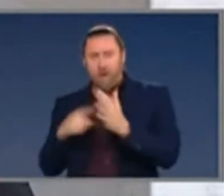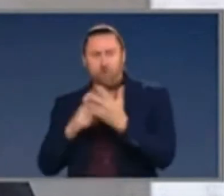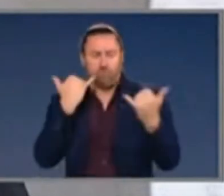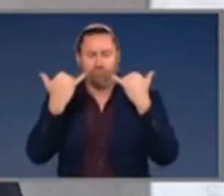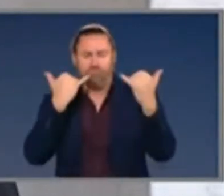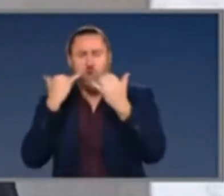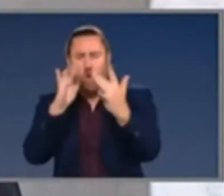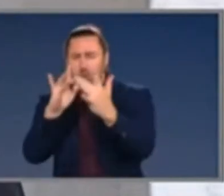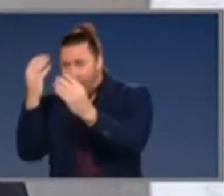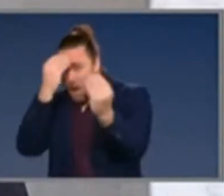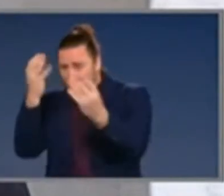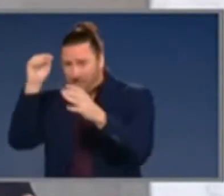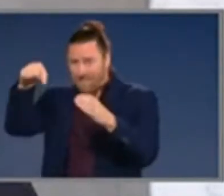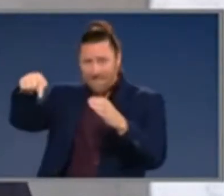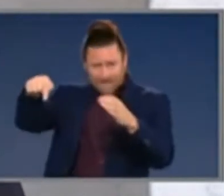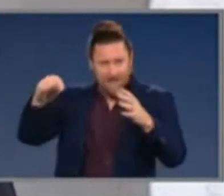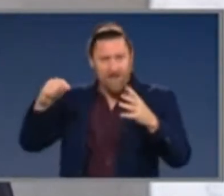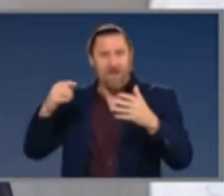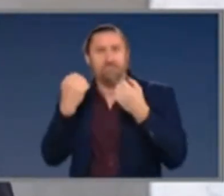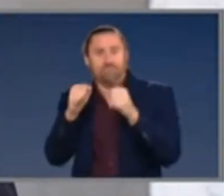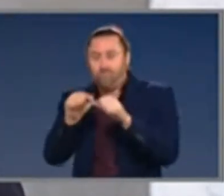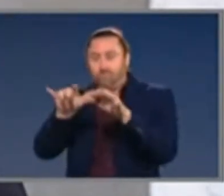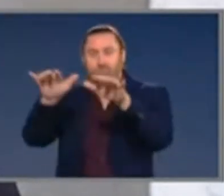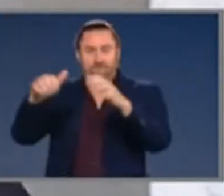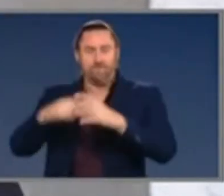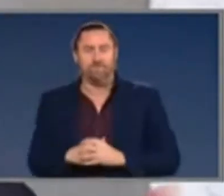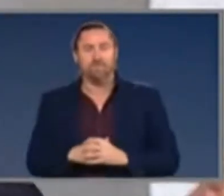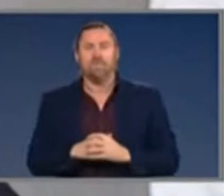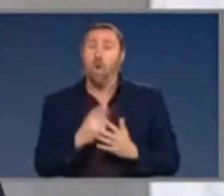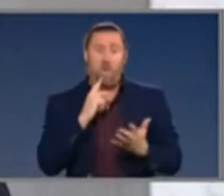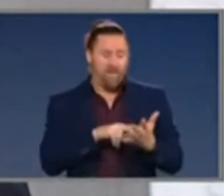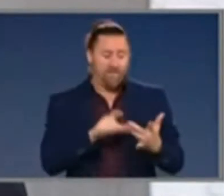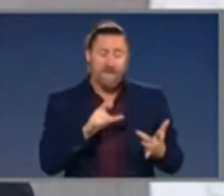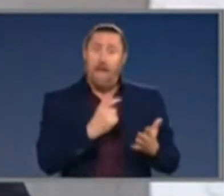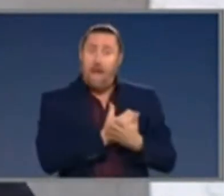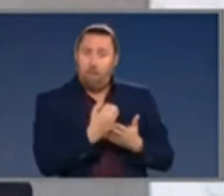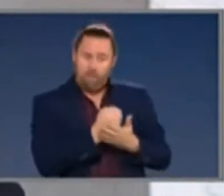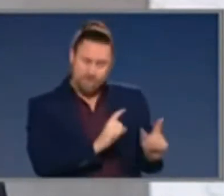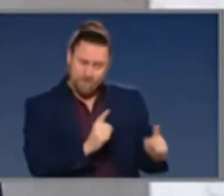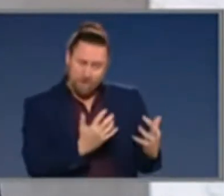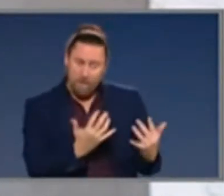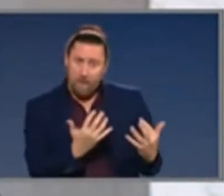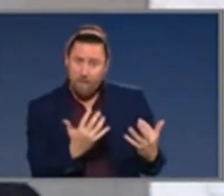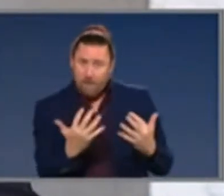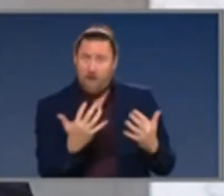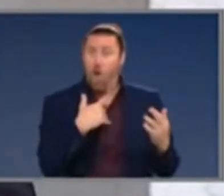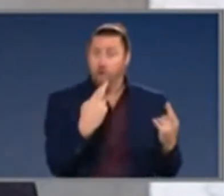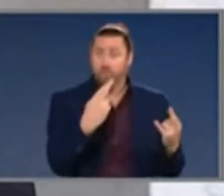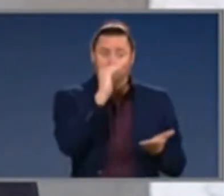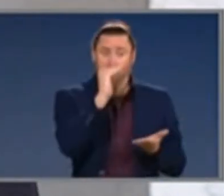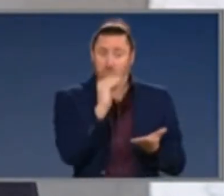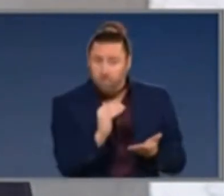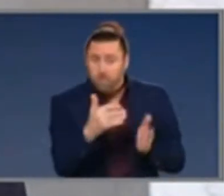think once we get a better read on where these numbers are in Victoria, and hopefully we will see better numbers from Victoria today, but we